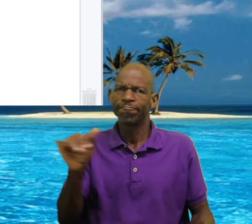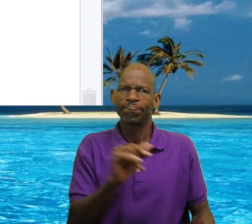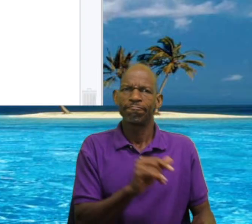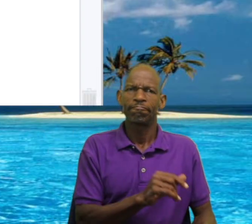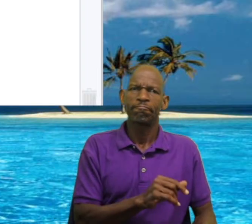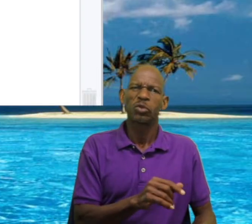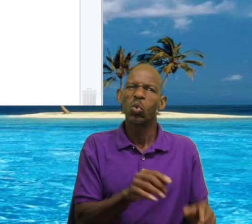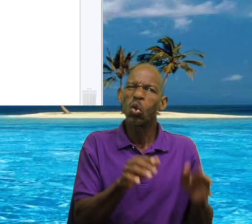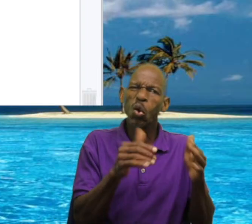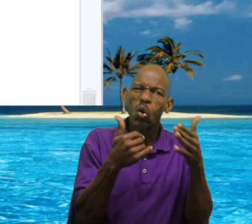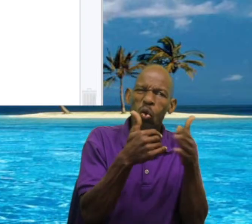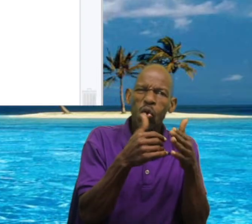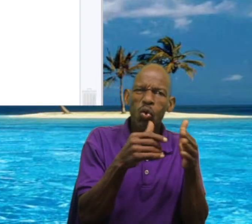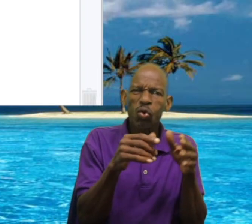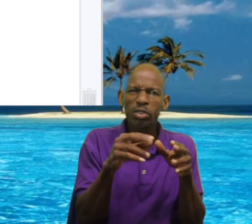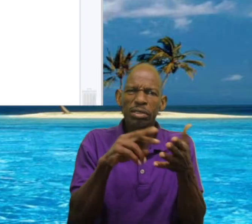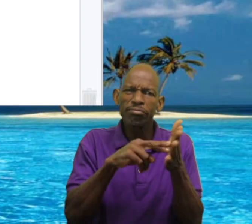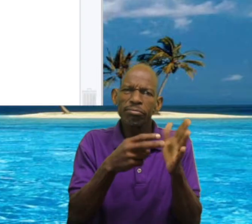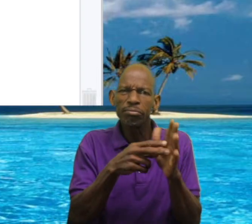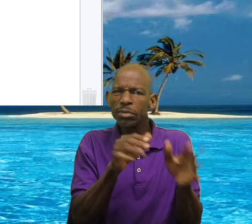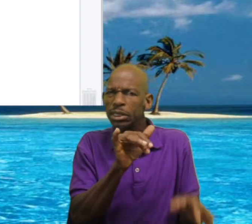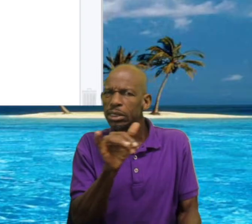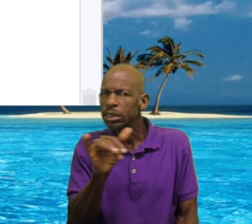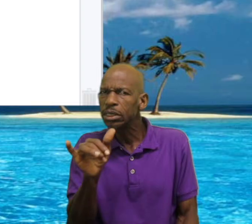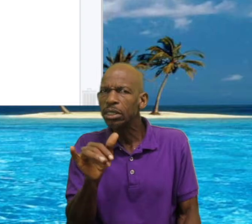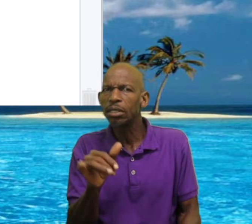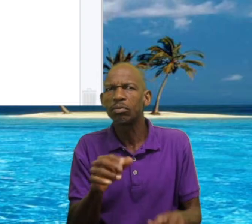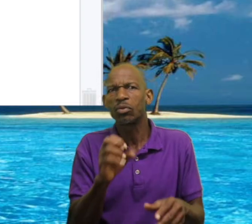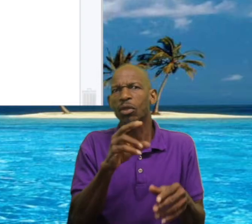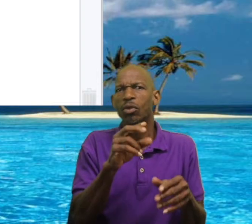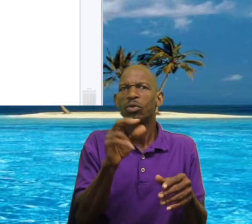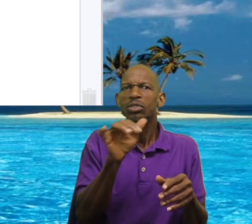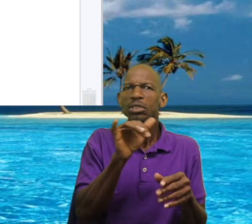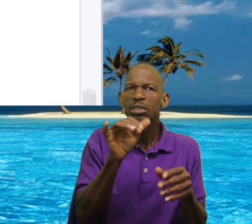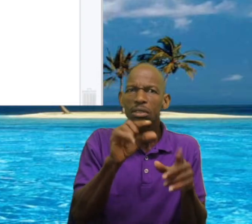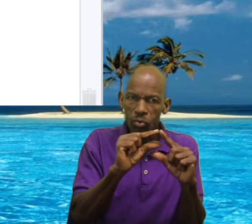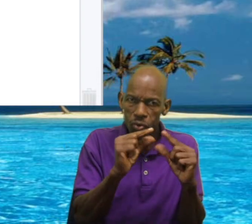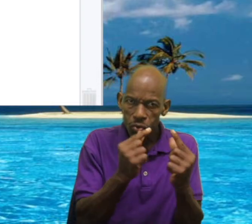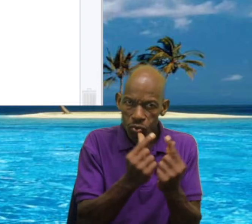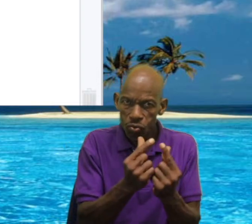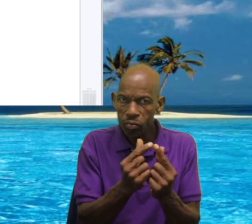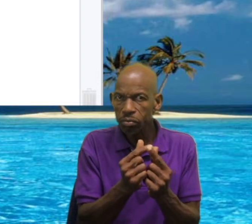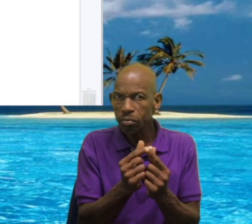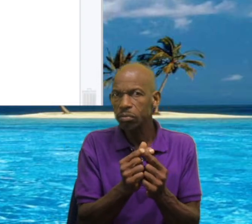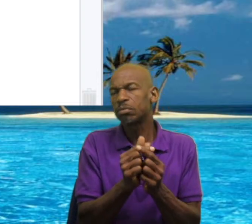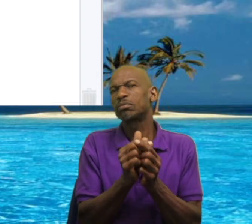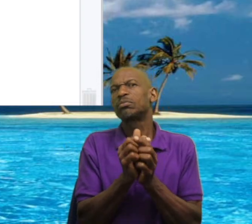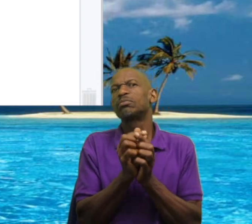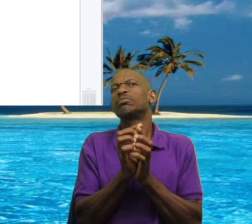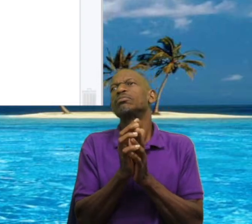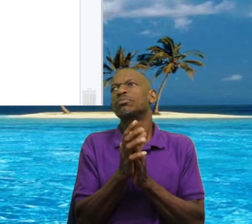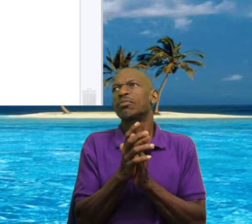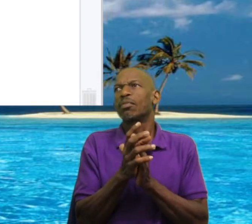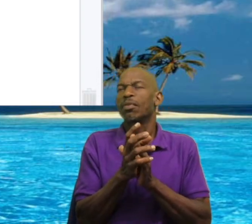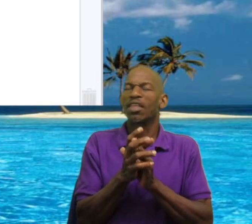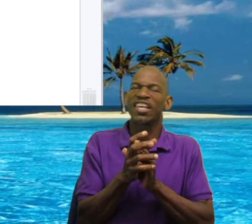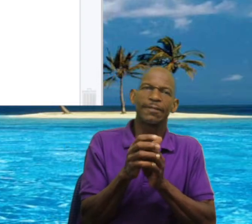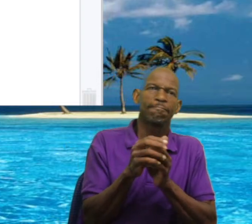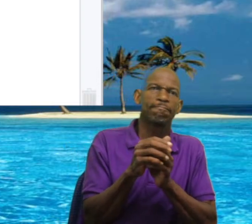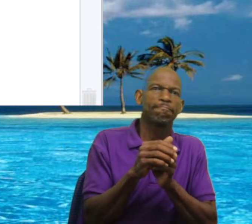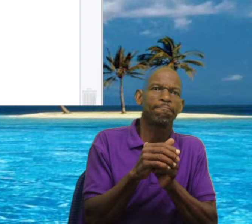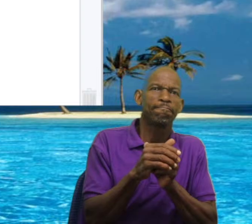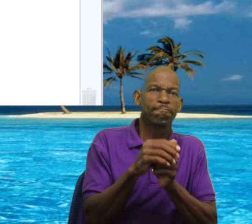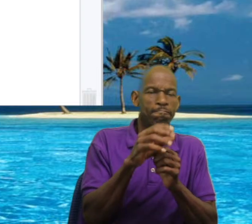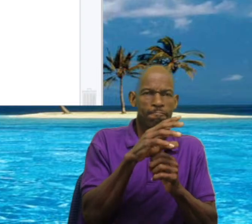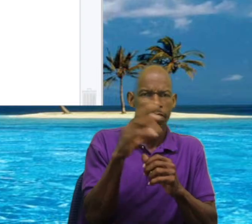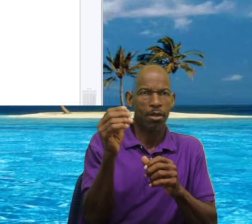divide my board in two, and make sure when I am teaching you take notes, and so that you can review